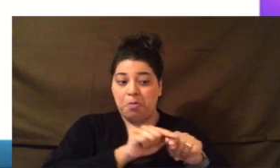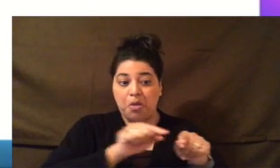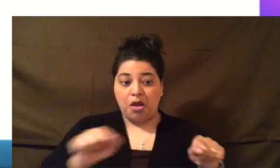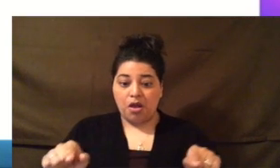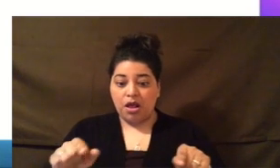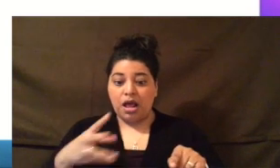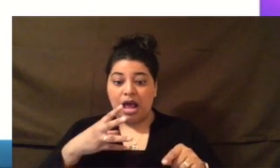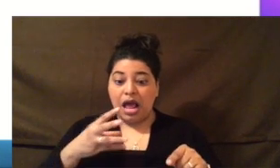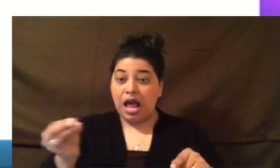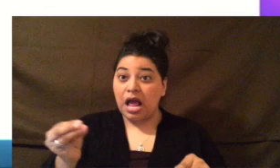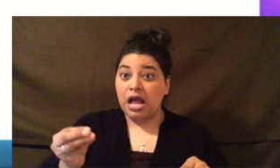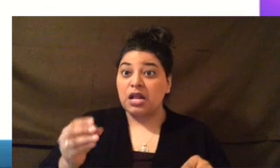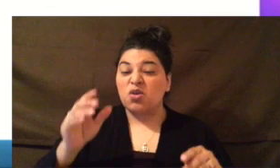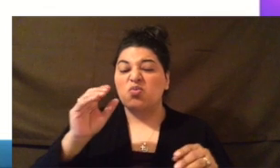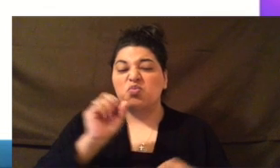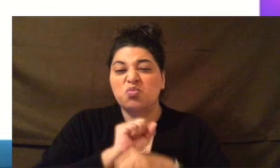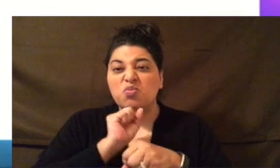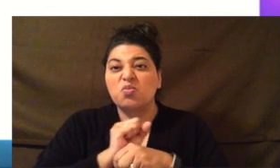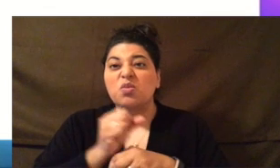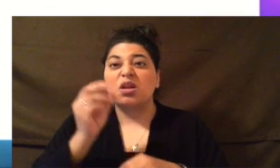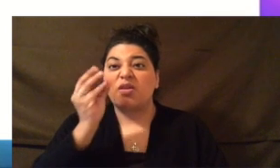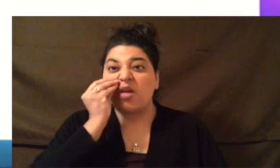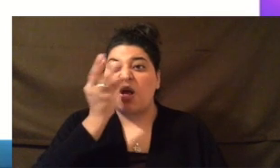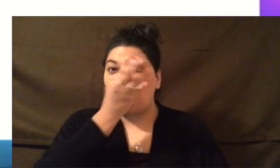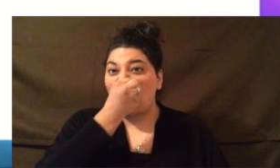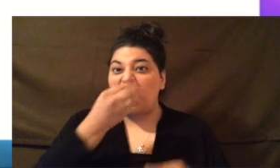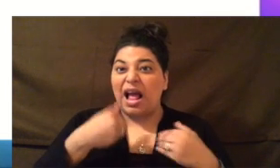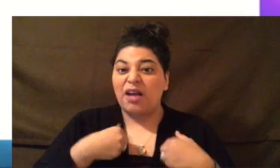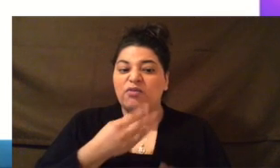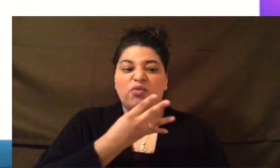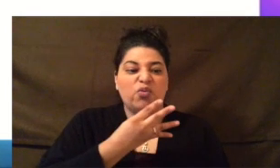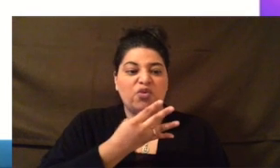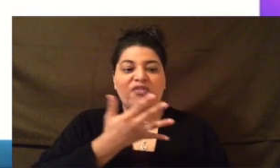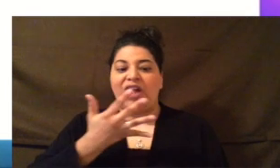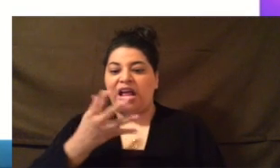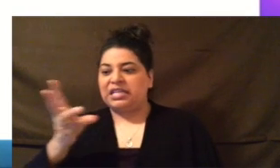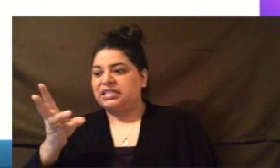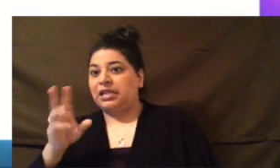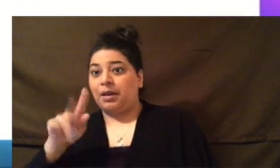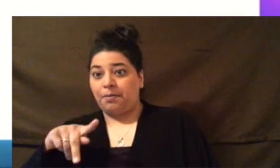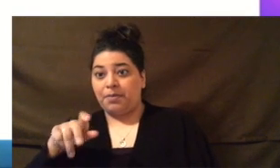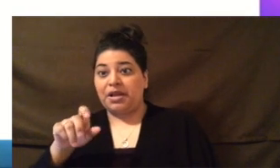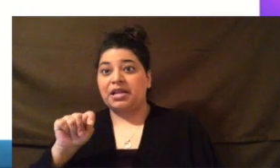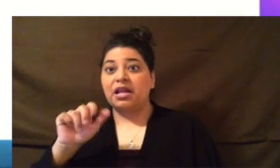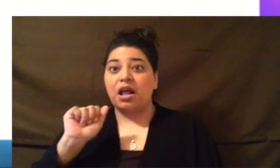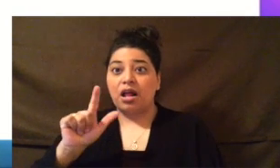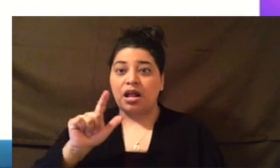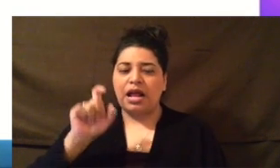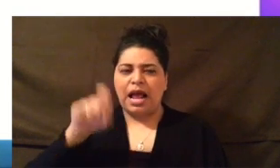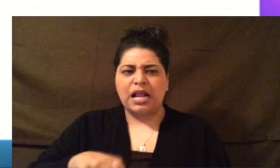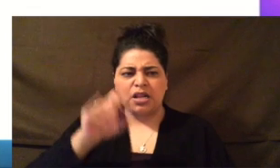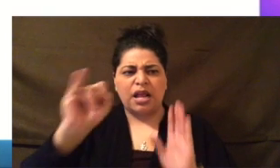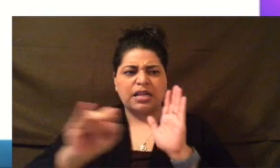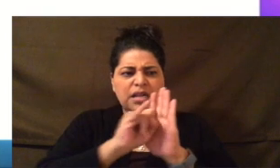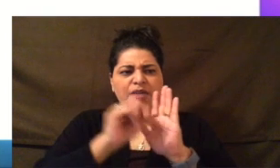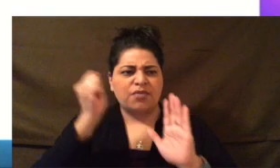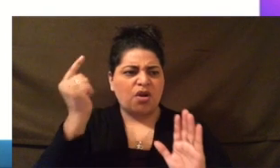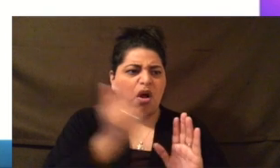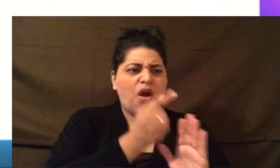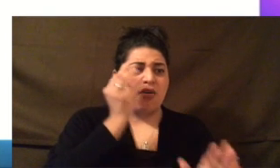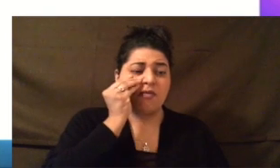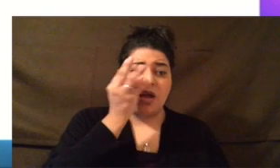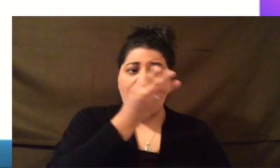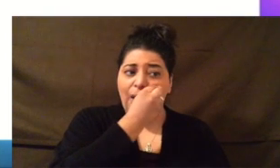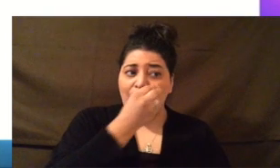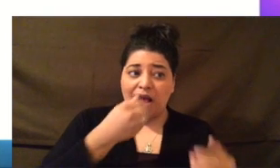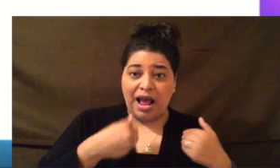working with flowers that have petals of 4, 5, and 6. Okay, so the first thing we need to do is